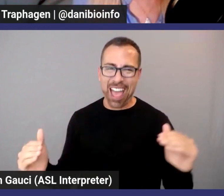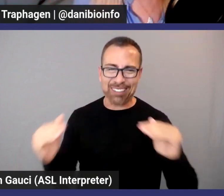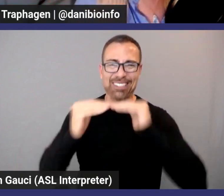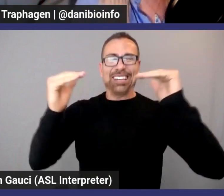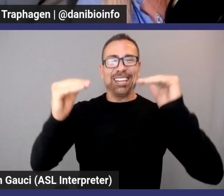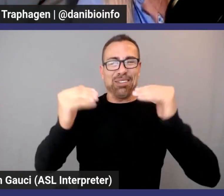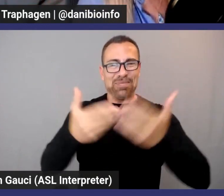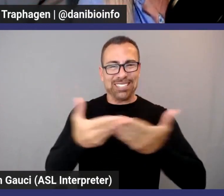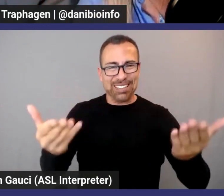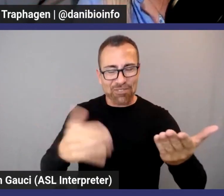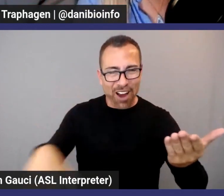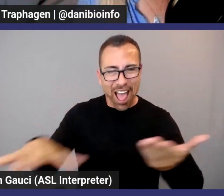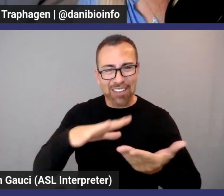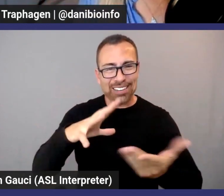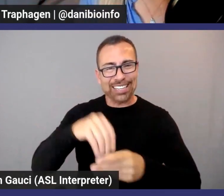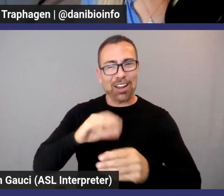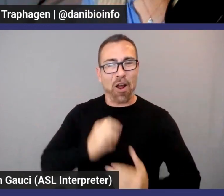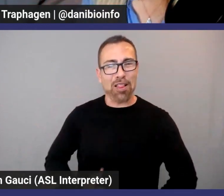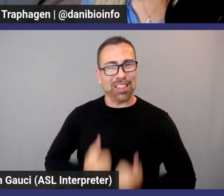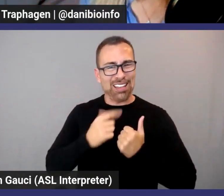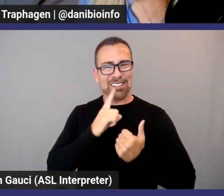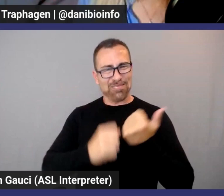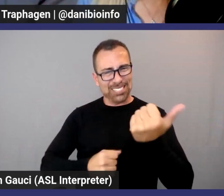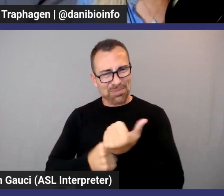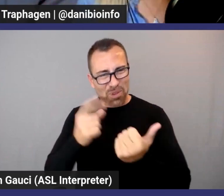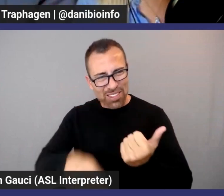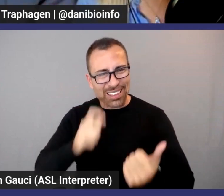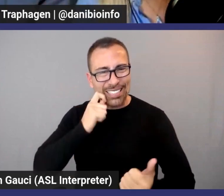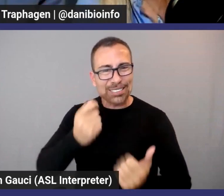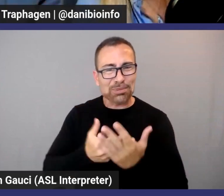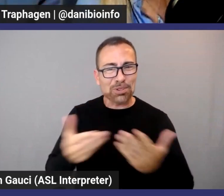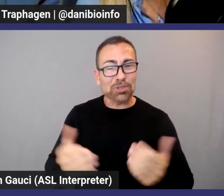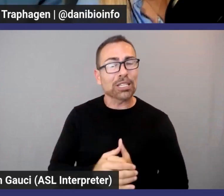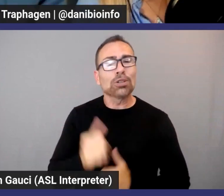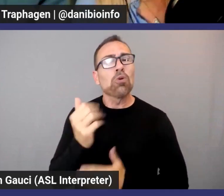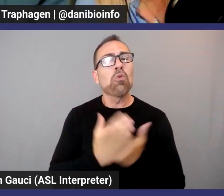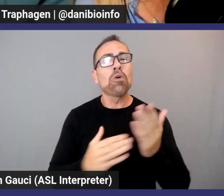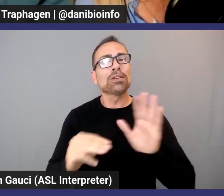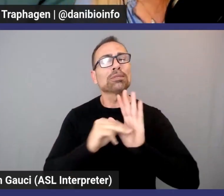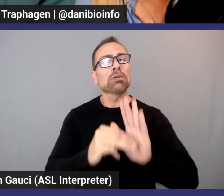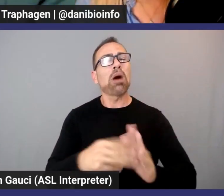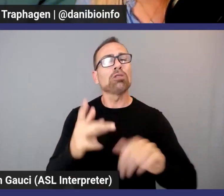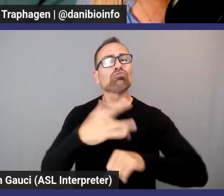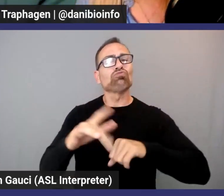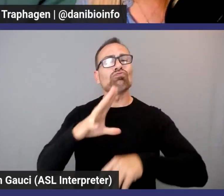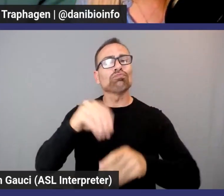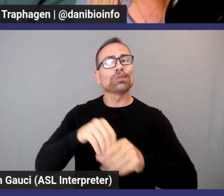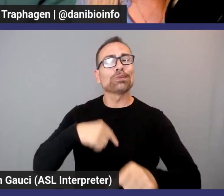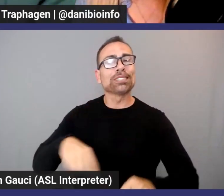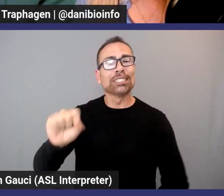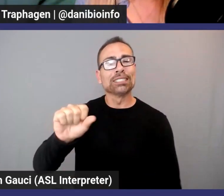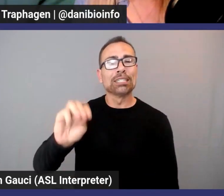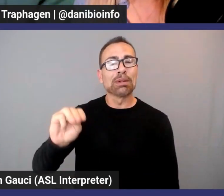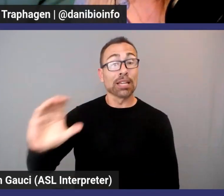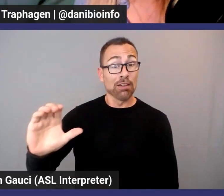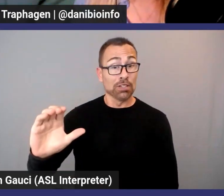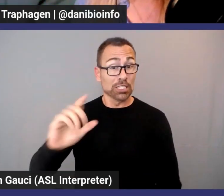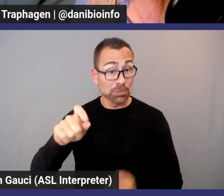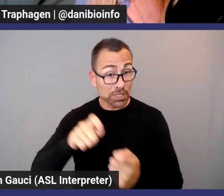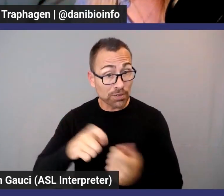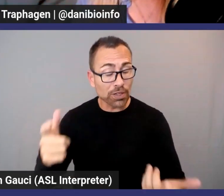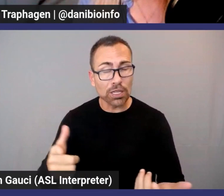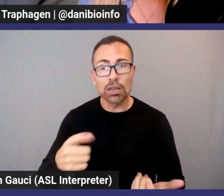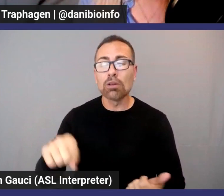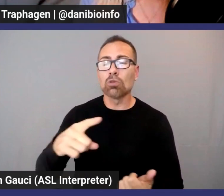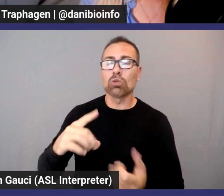cool stuff. What are some of the models that are available in SageMaker Canvas specifically? Like, we talked a little bit